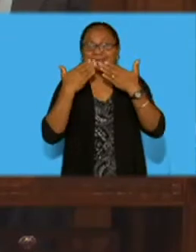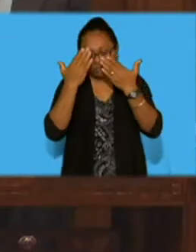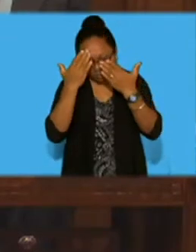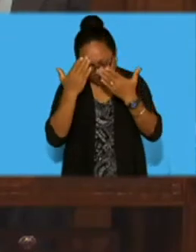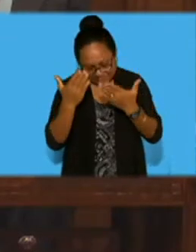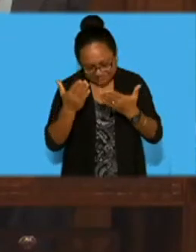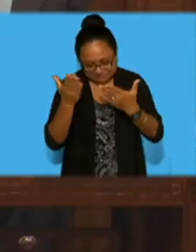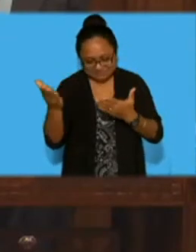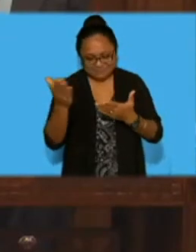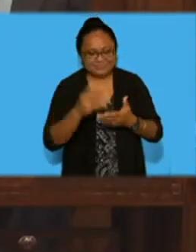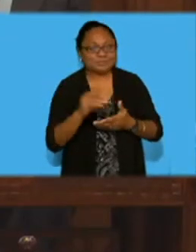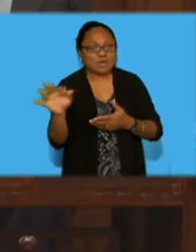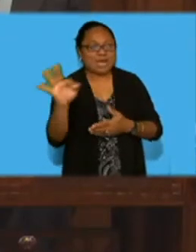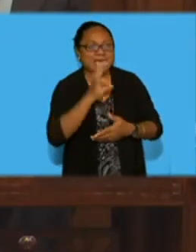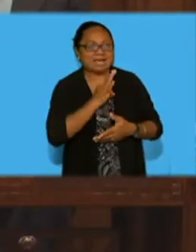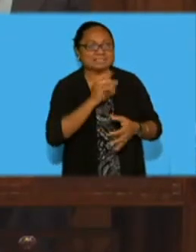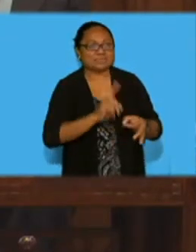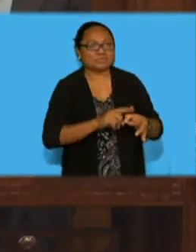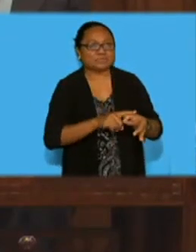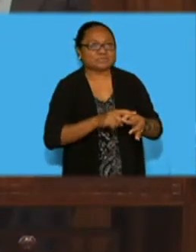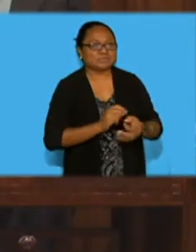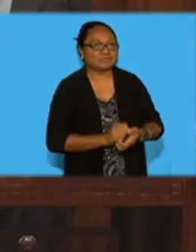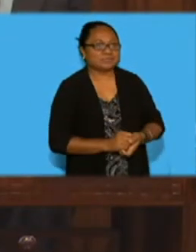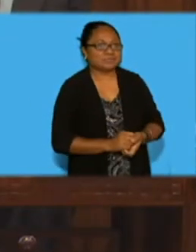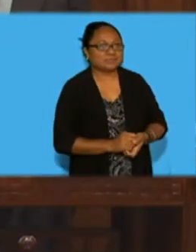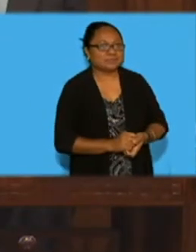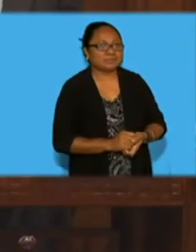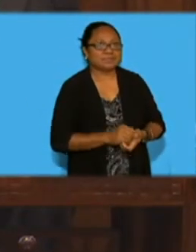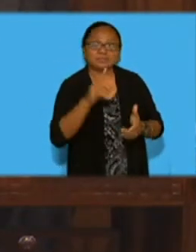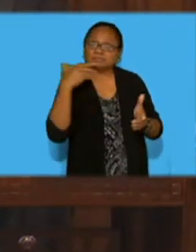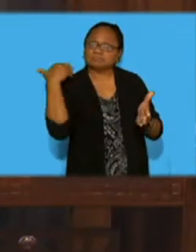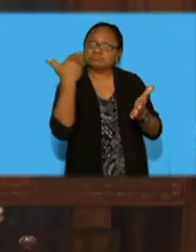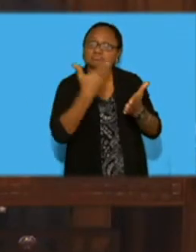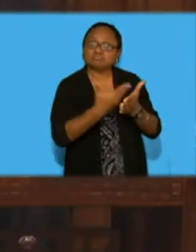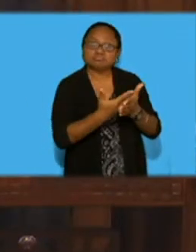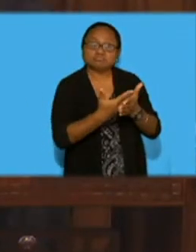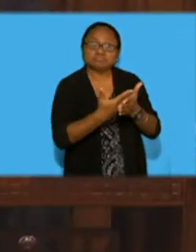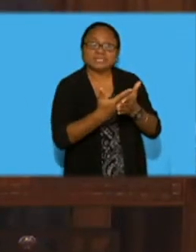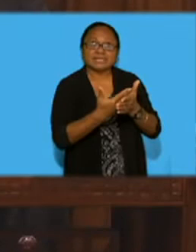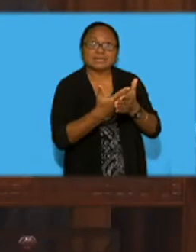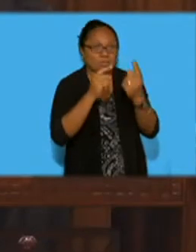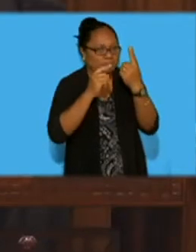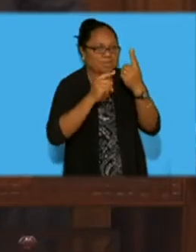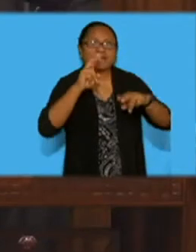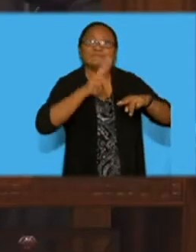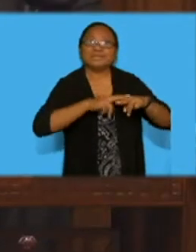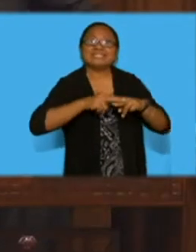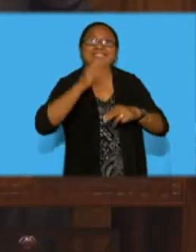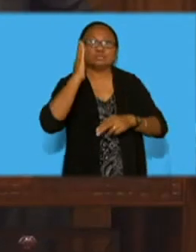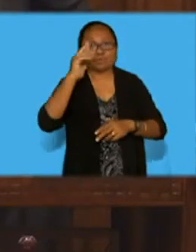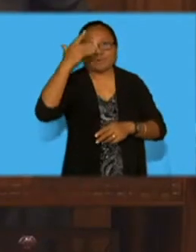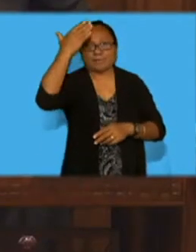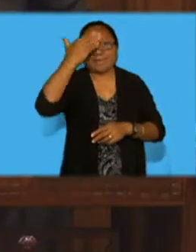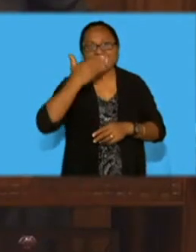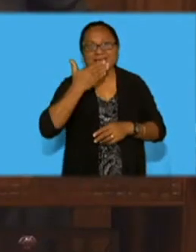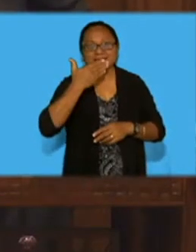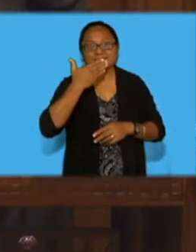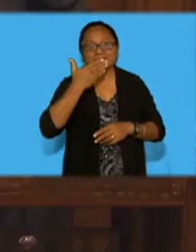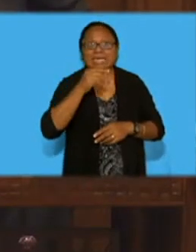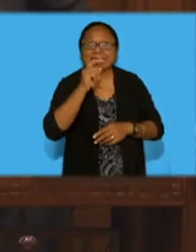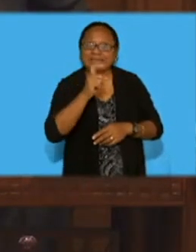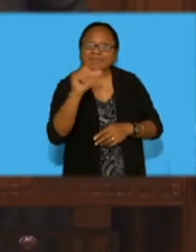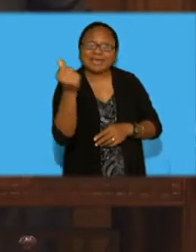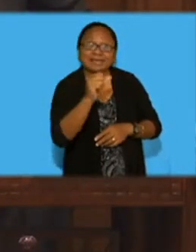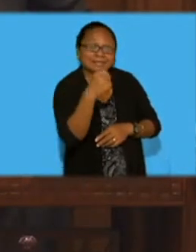question. Madam Speaker, all along there is this Fiji School of Blind, where if any visually